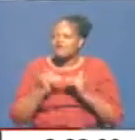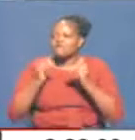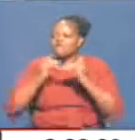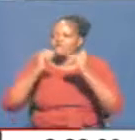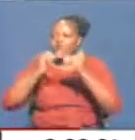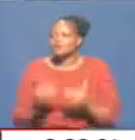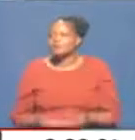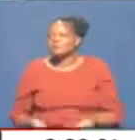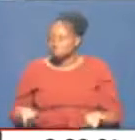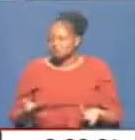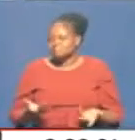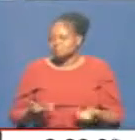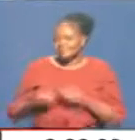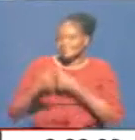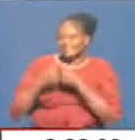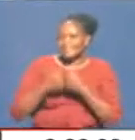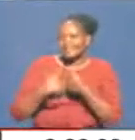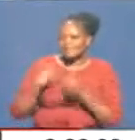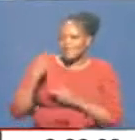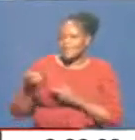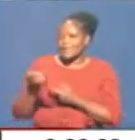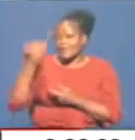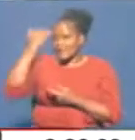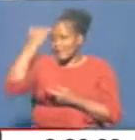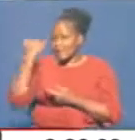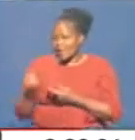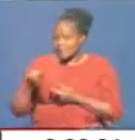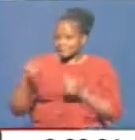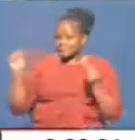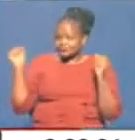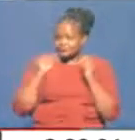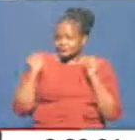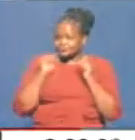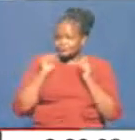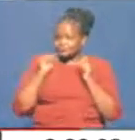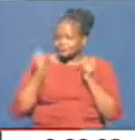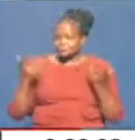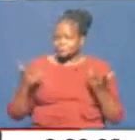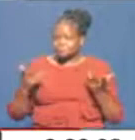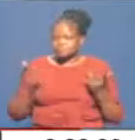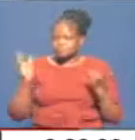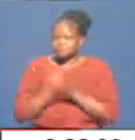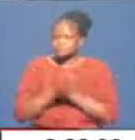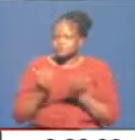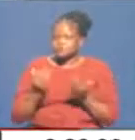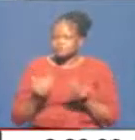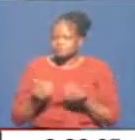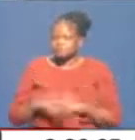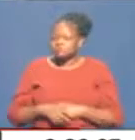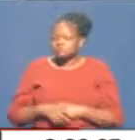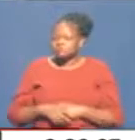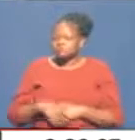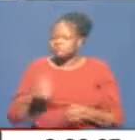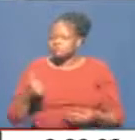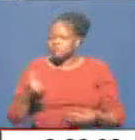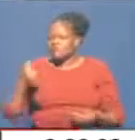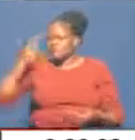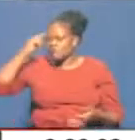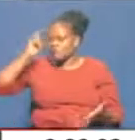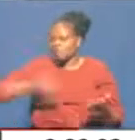a constraint, because those fridges and supply and cold chain were meant for